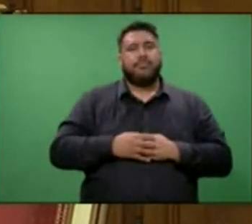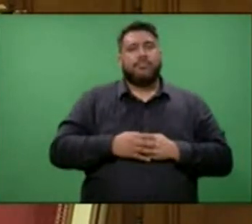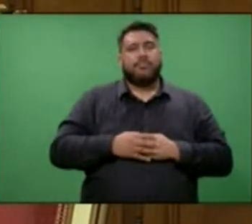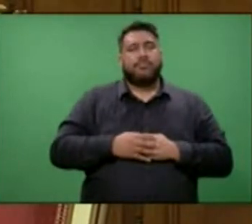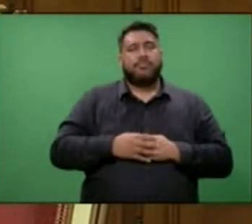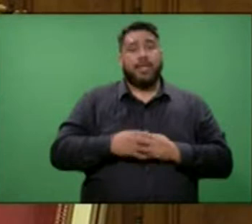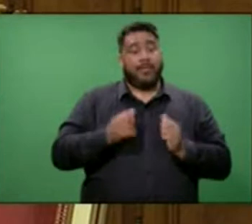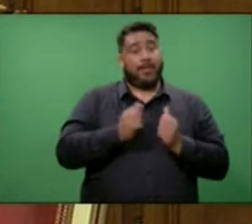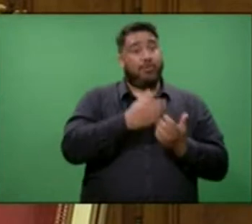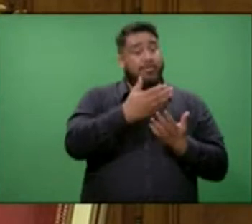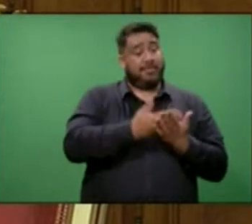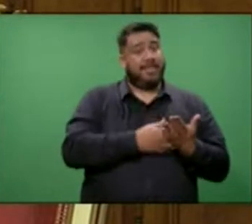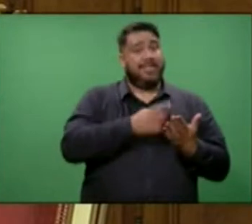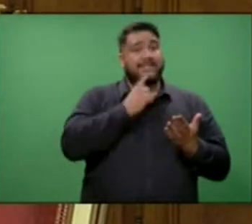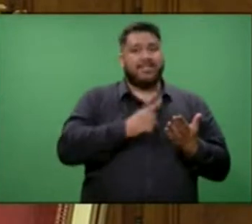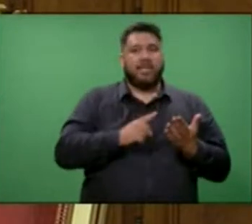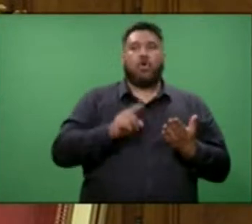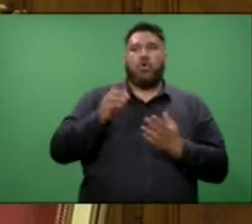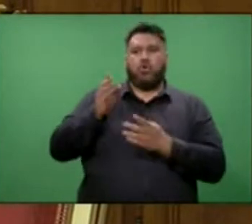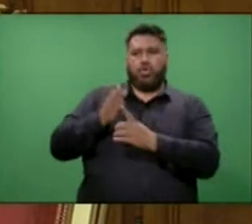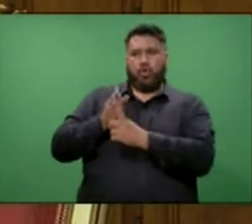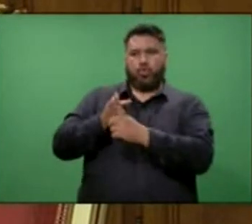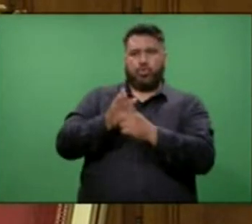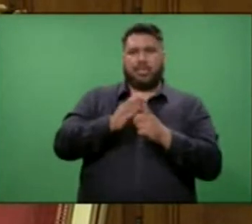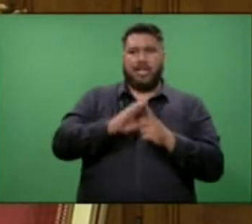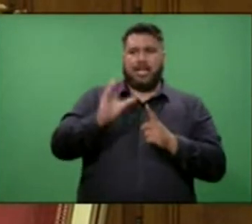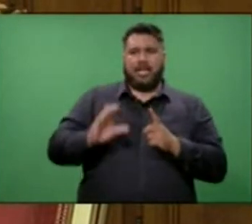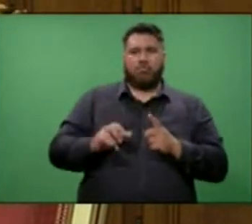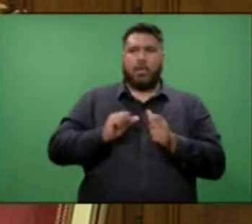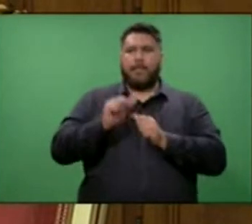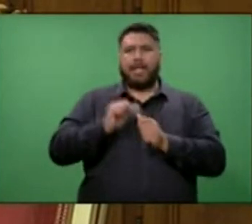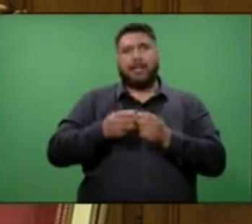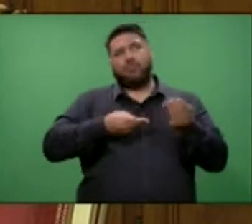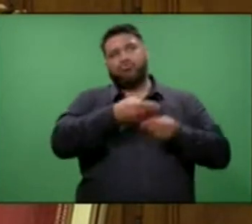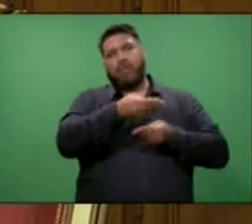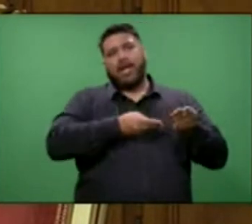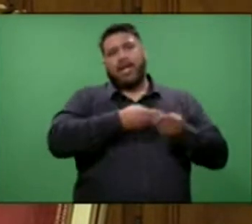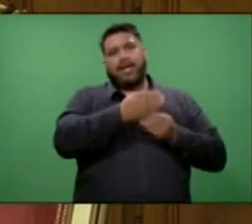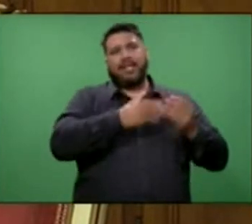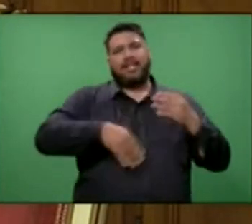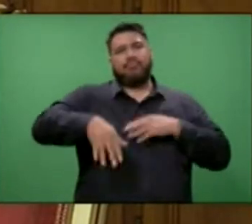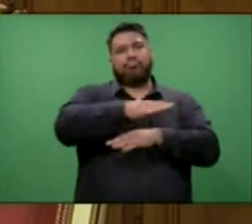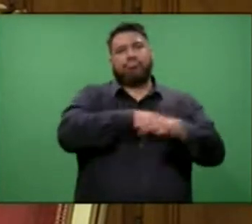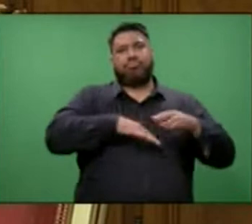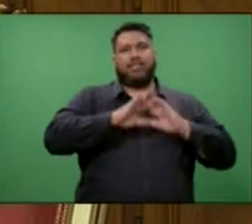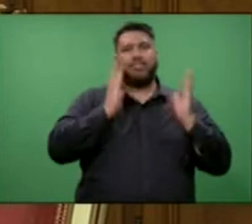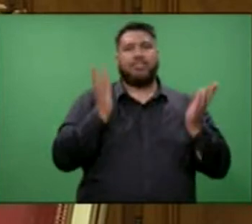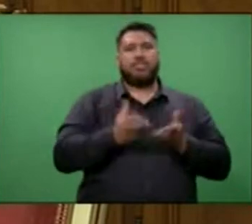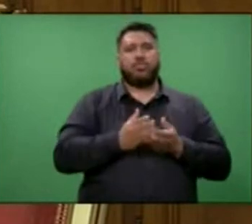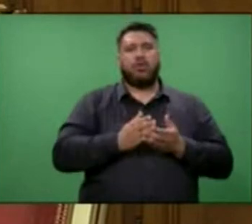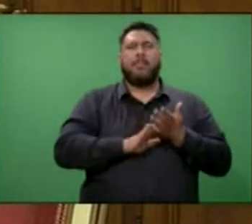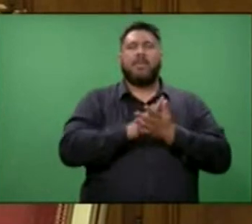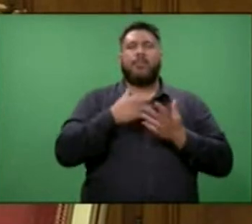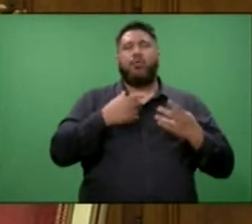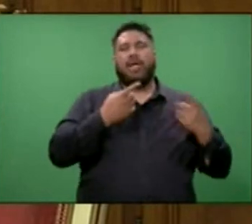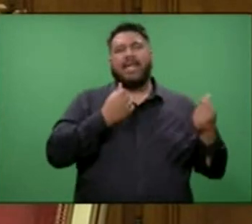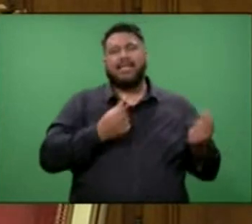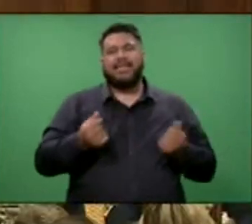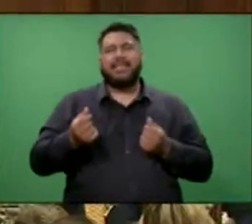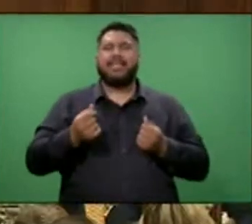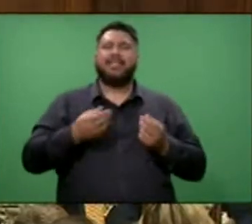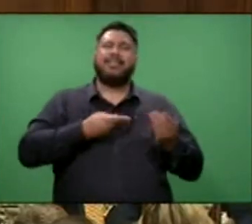positions Pacific countries to better engage in international trade. It will make trade easier, will grow